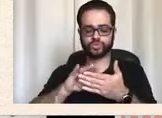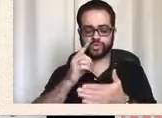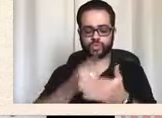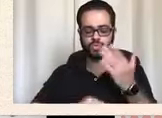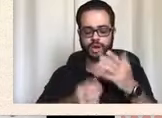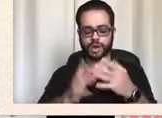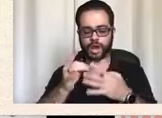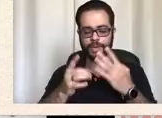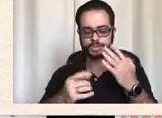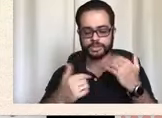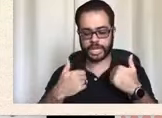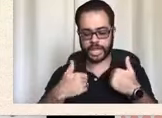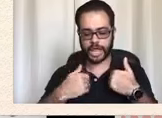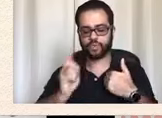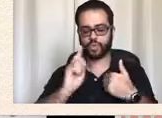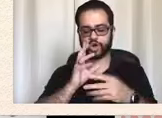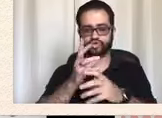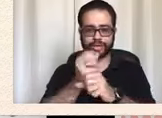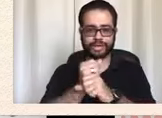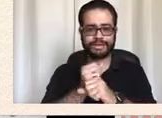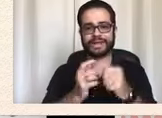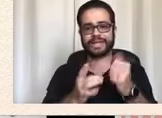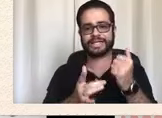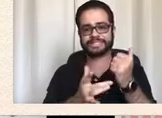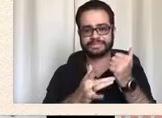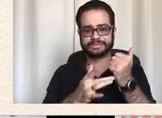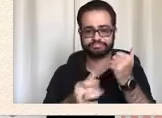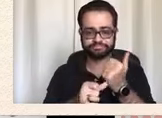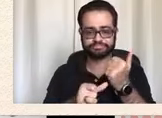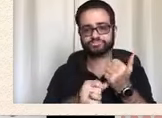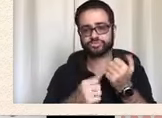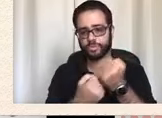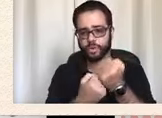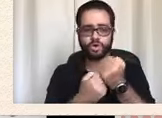assistive technology, where to get assistive technology supports and support systems.